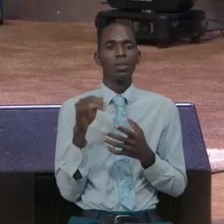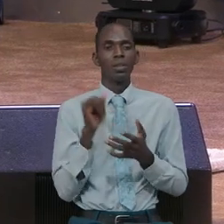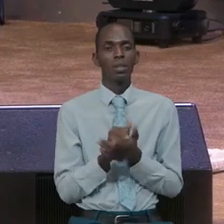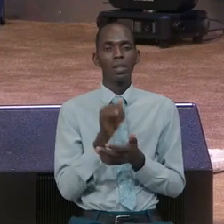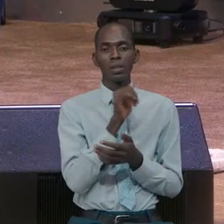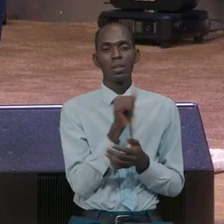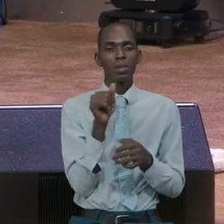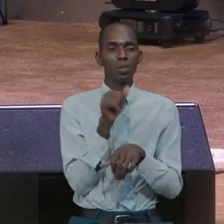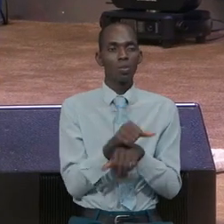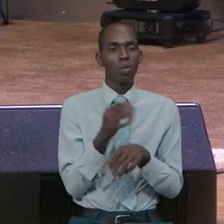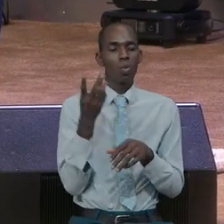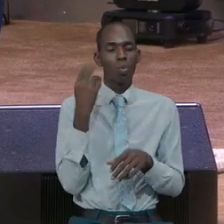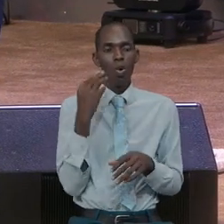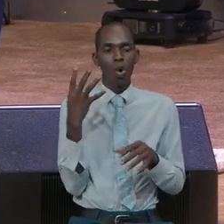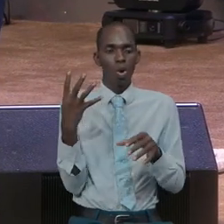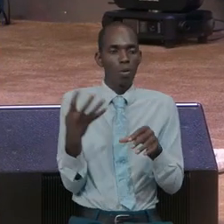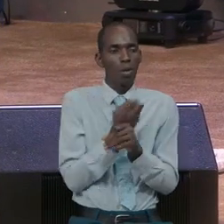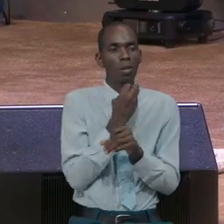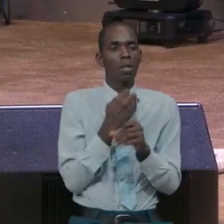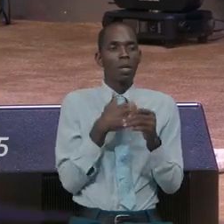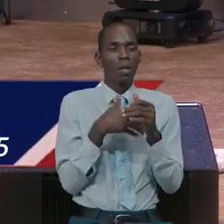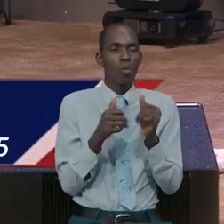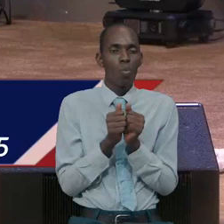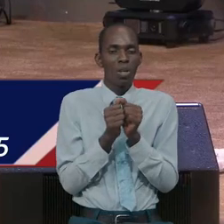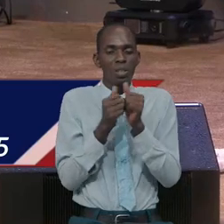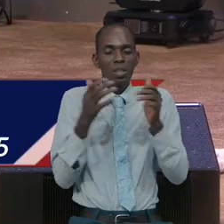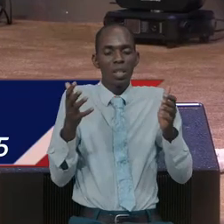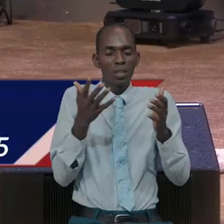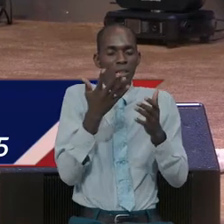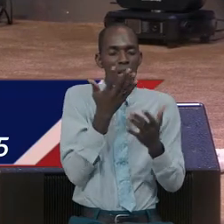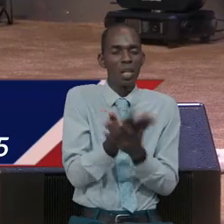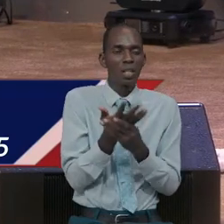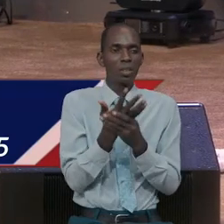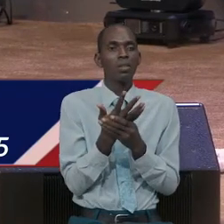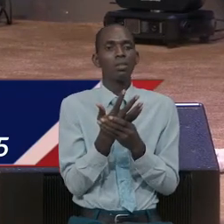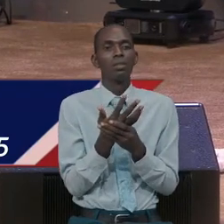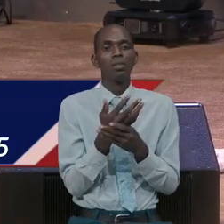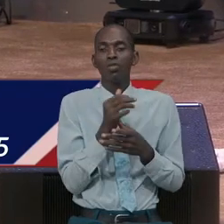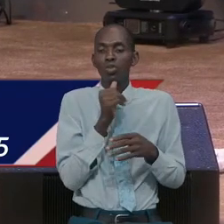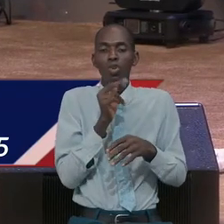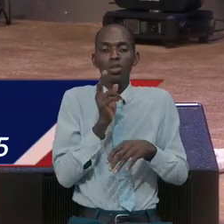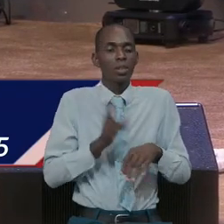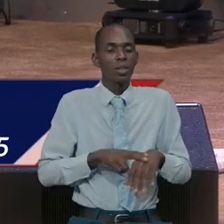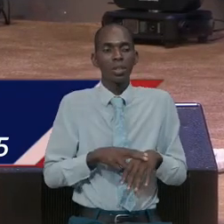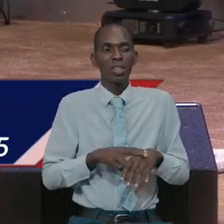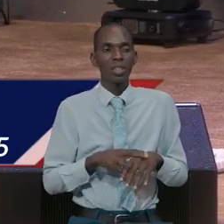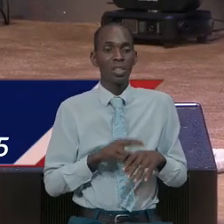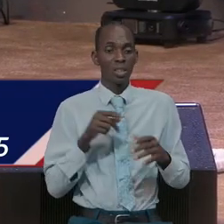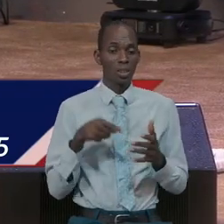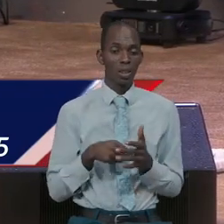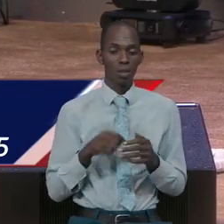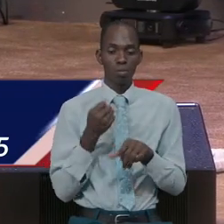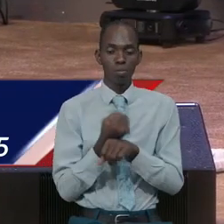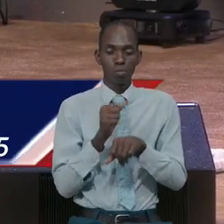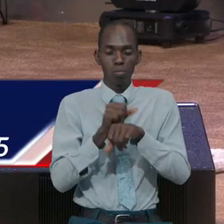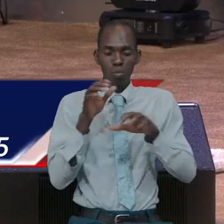stone was cut out without hands. Not natural. A stone was cut